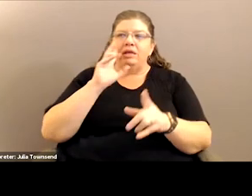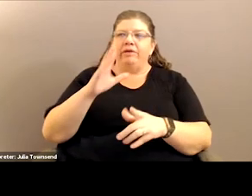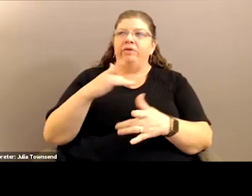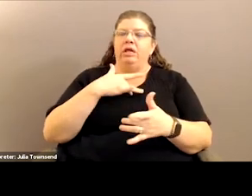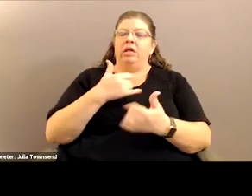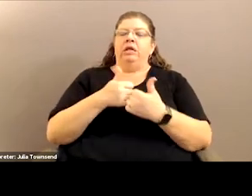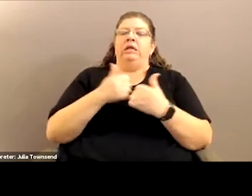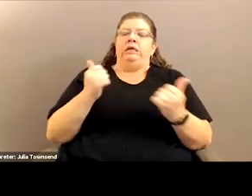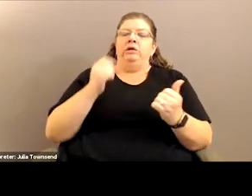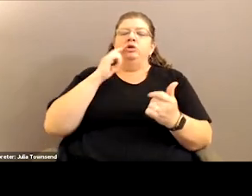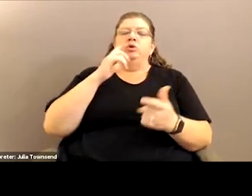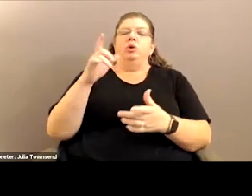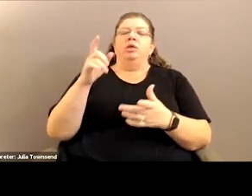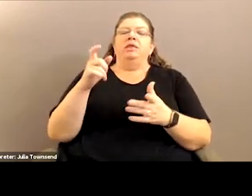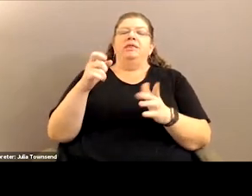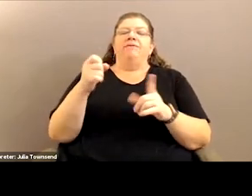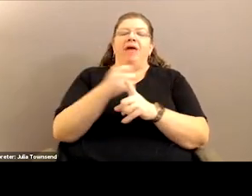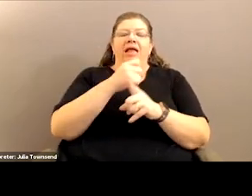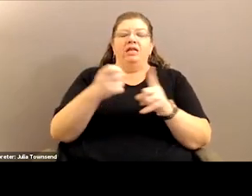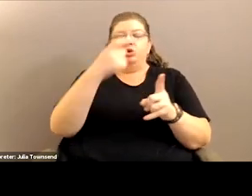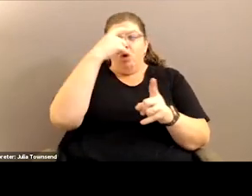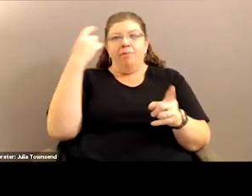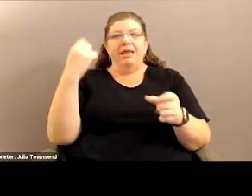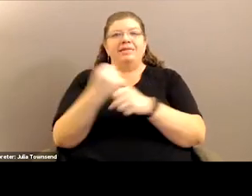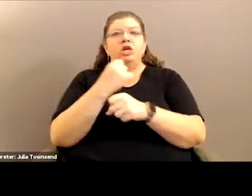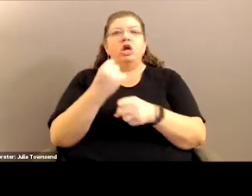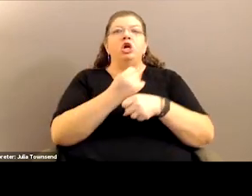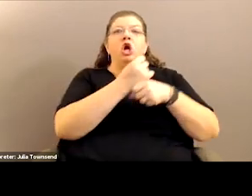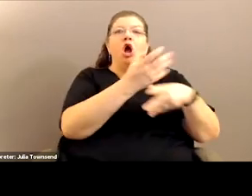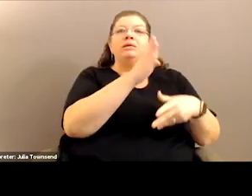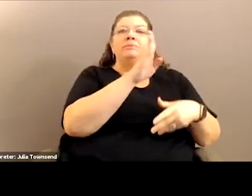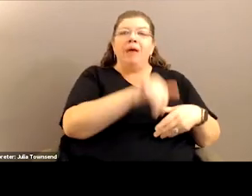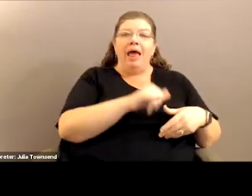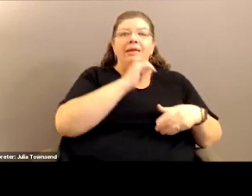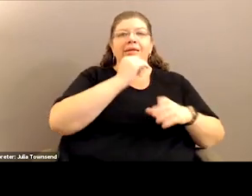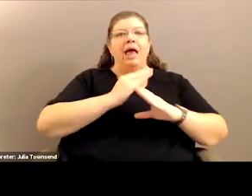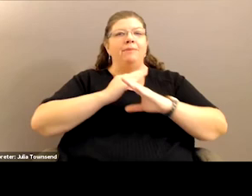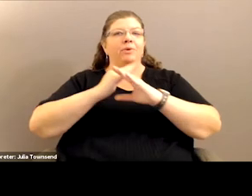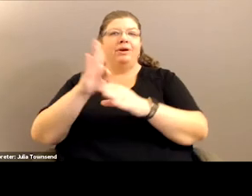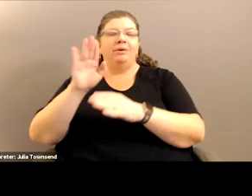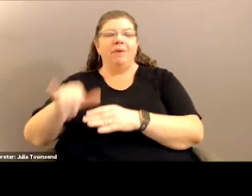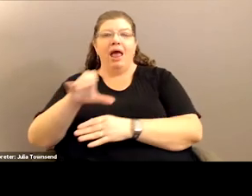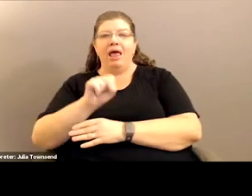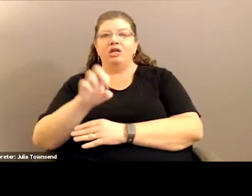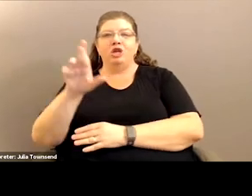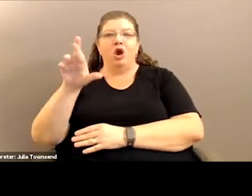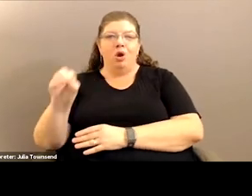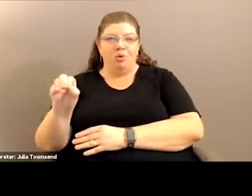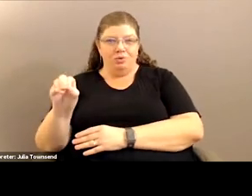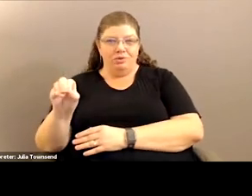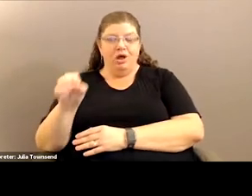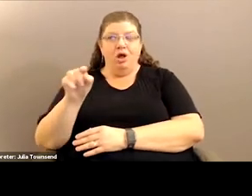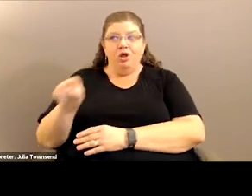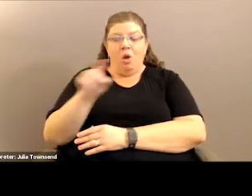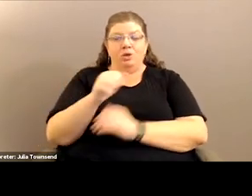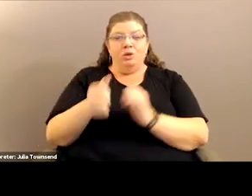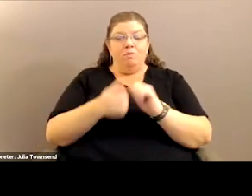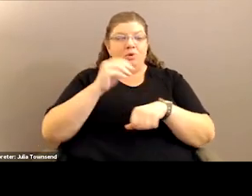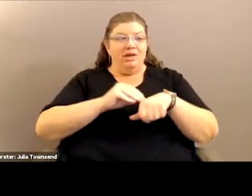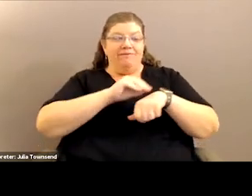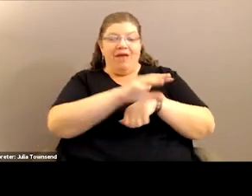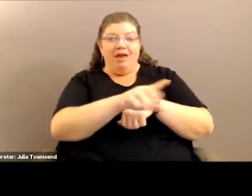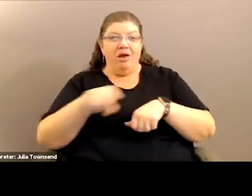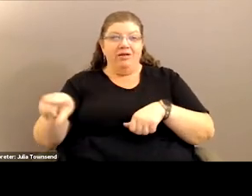trauma that is statistically caused by and not prevented by sros those who are most affected by these